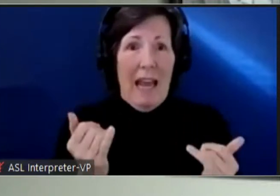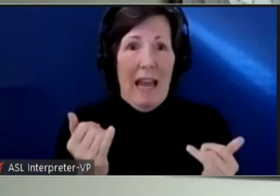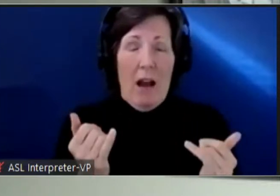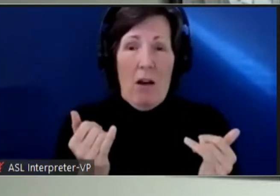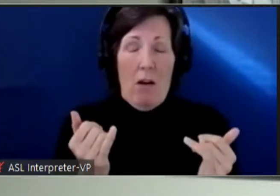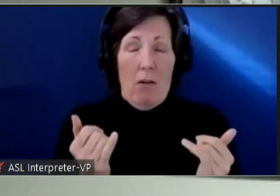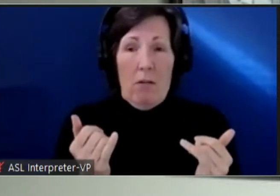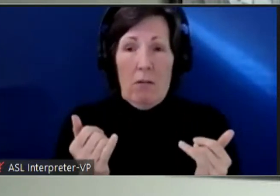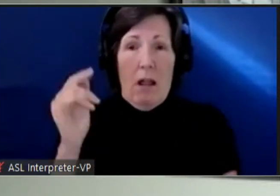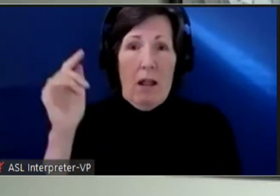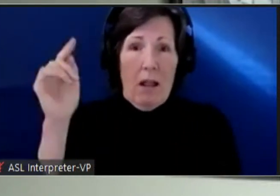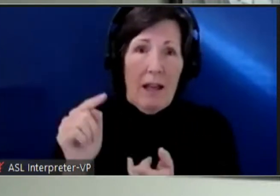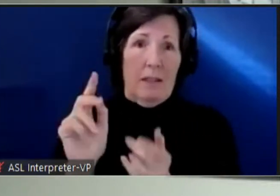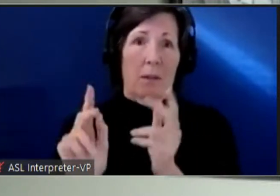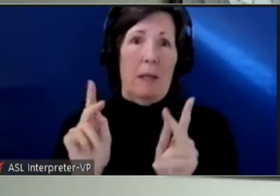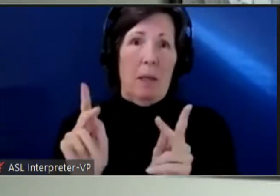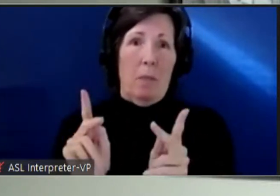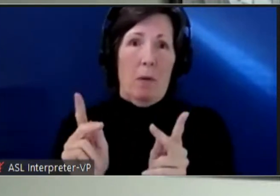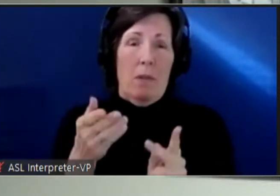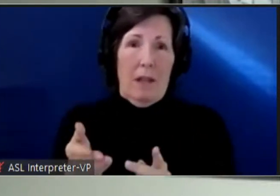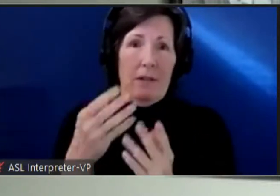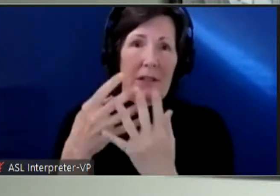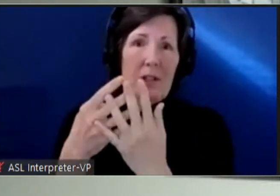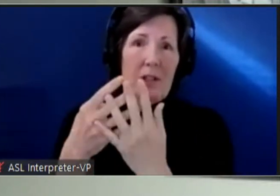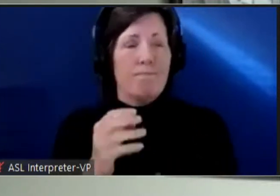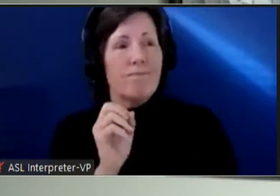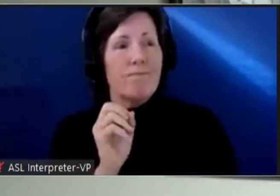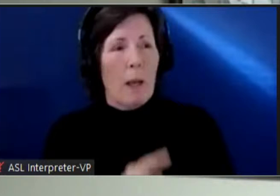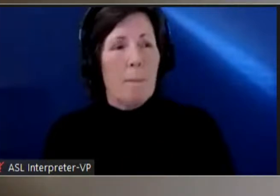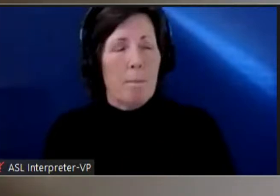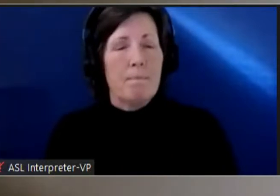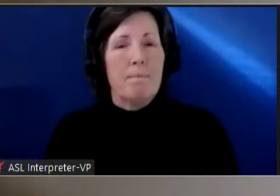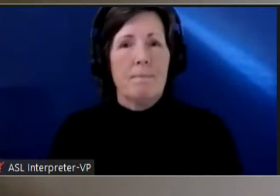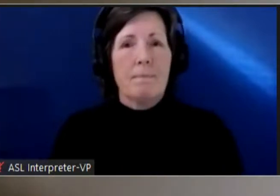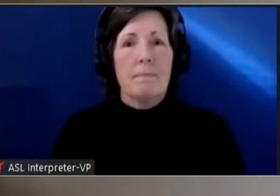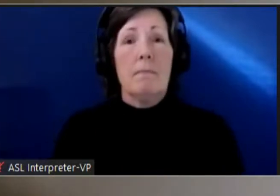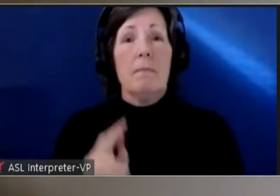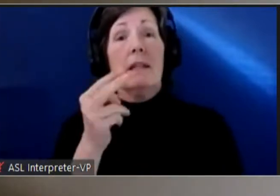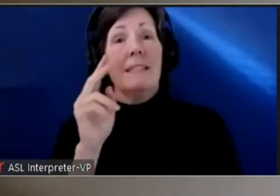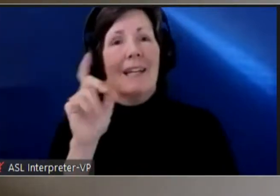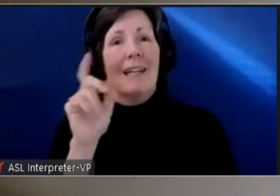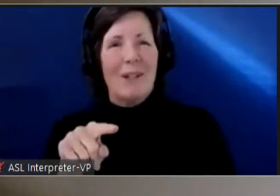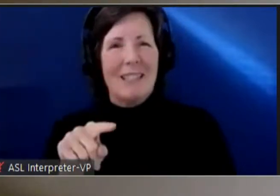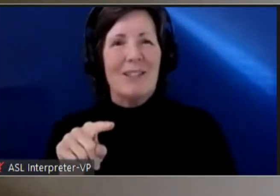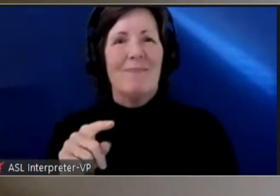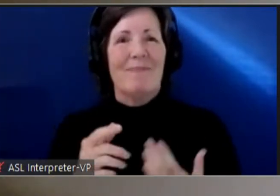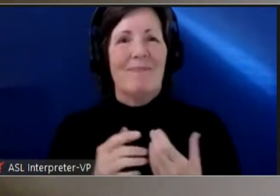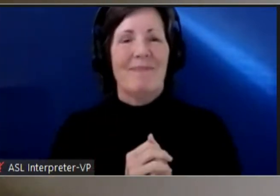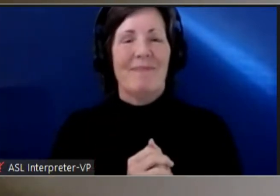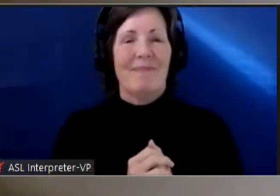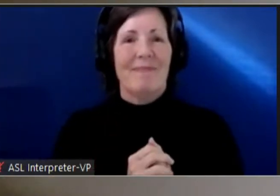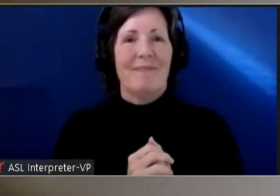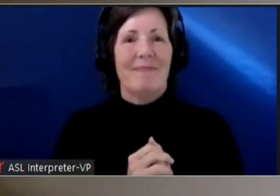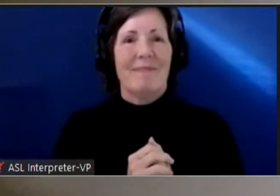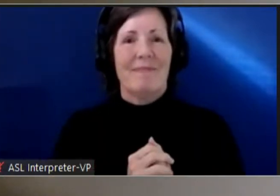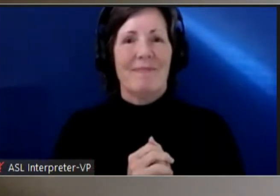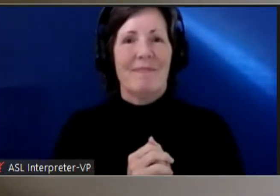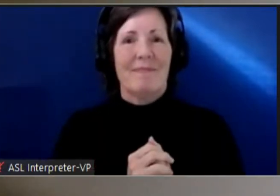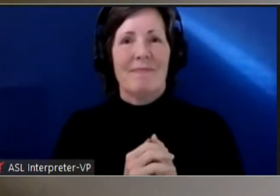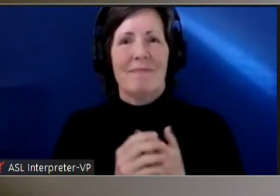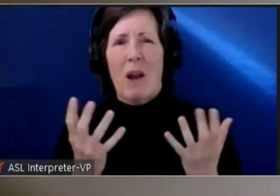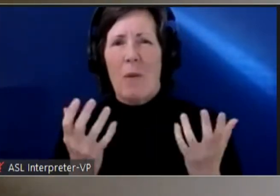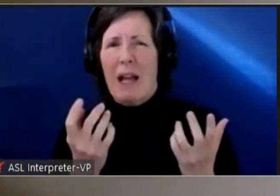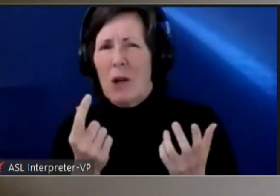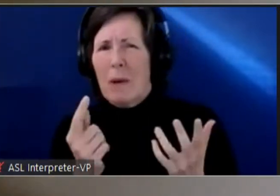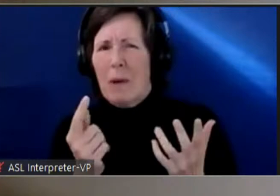lower population. Okay. My second question is, I wanted to get a little